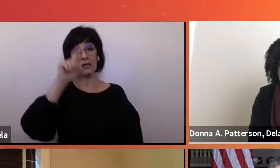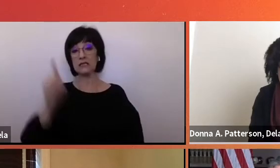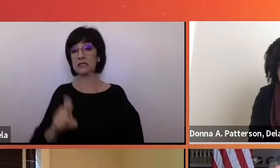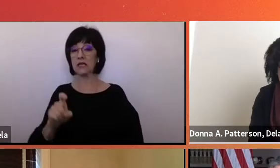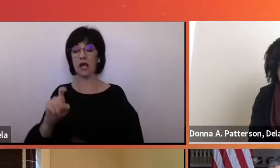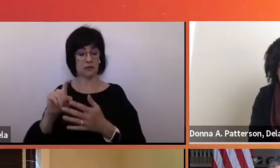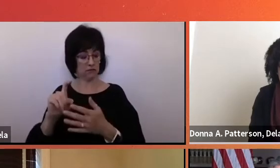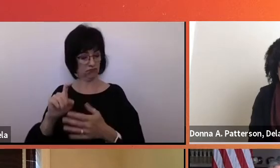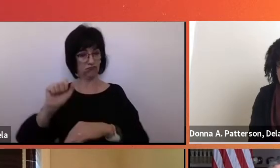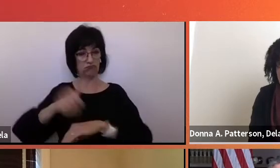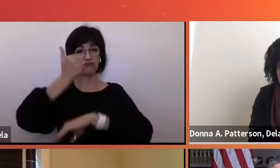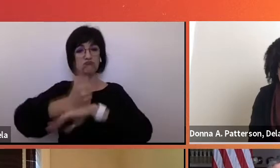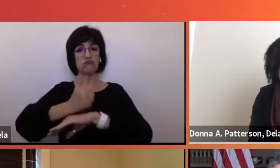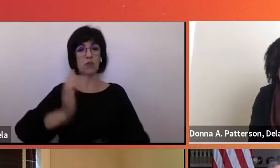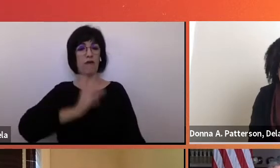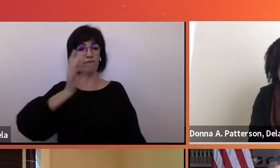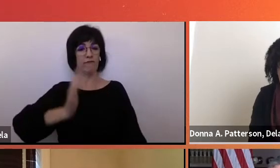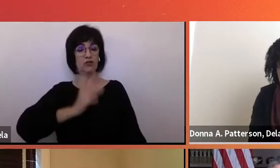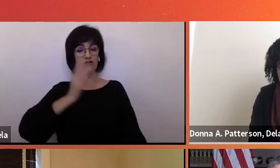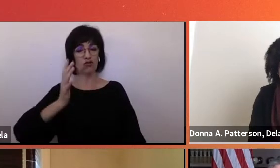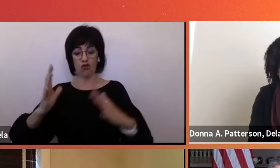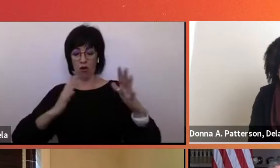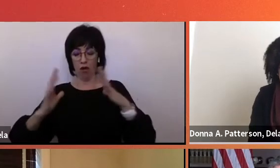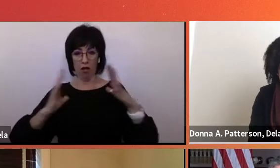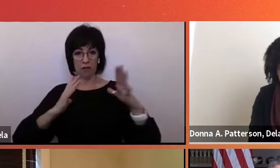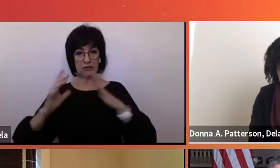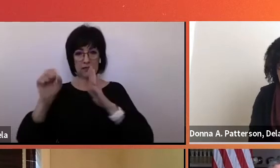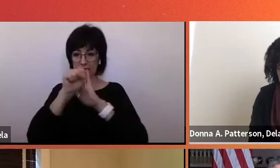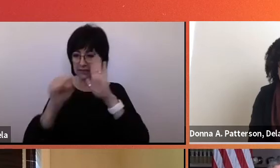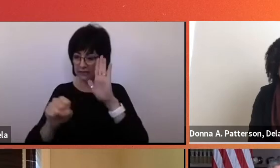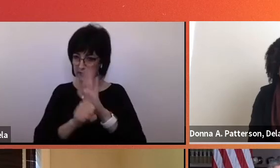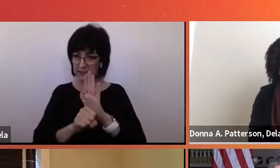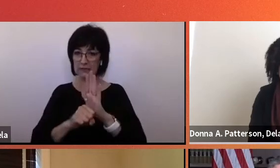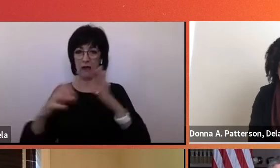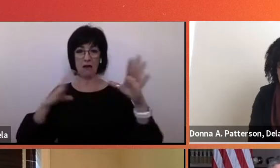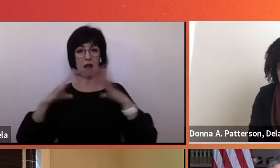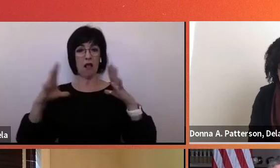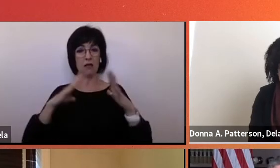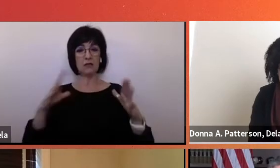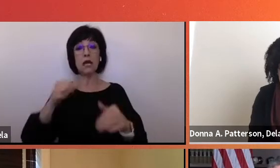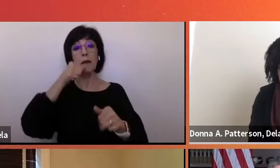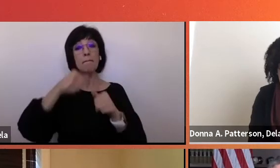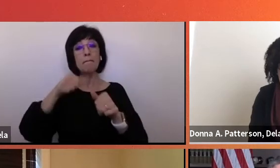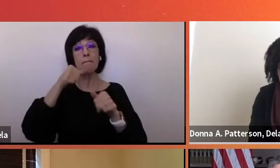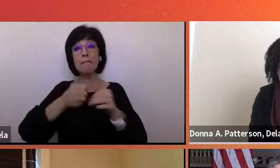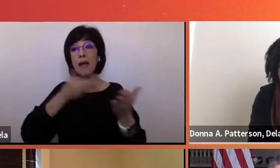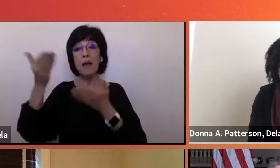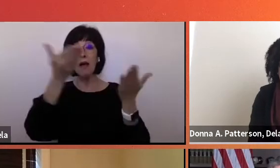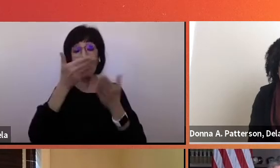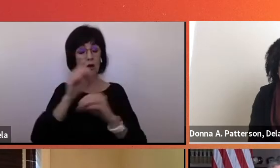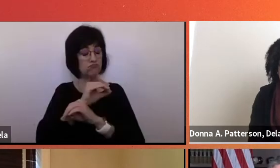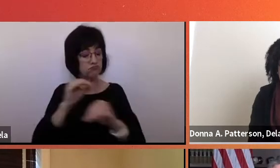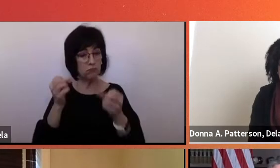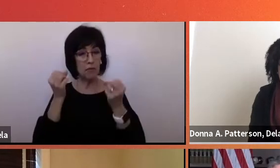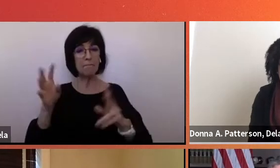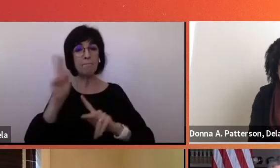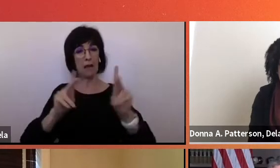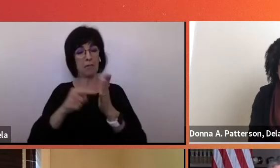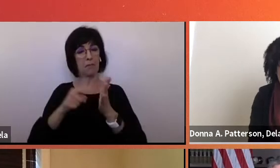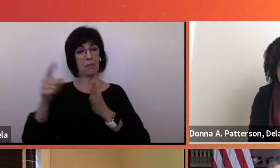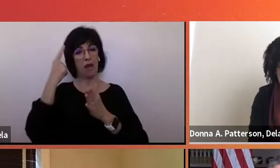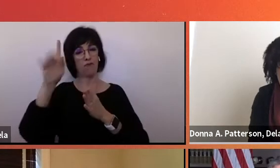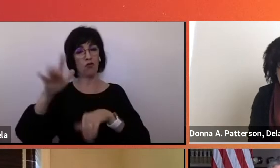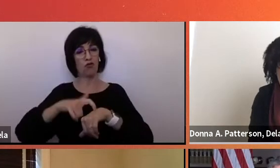state holiday. So it's a state holiday, there's no mail service, a lot of people pay for their time off, which leads to even